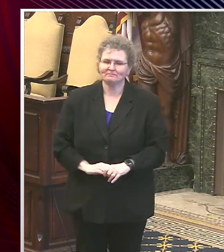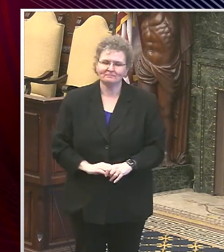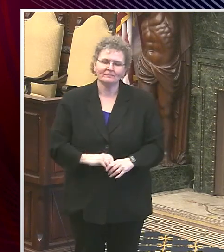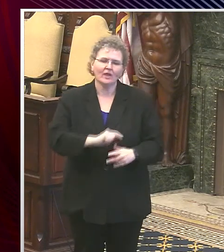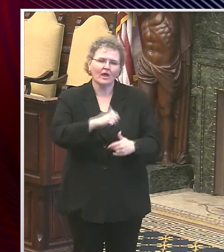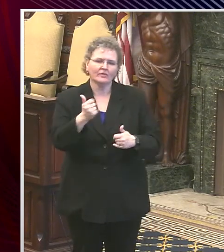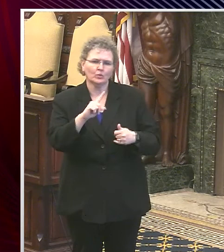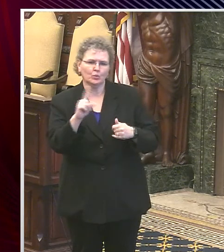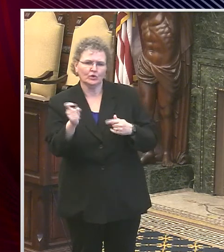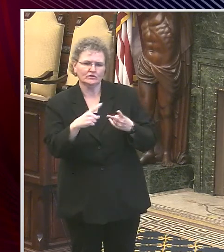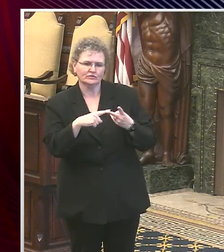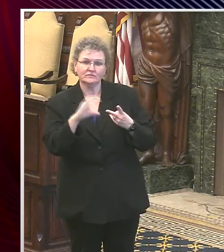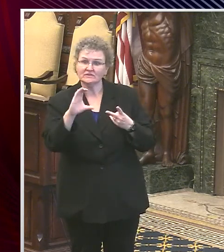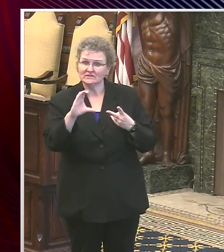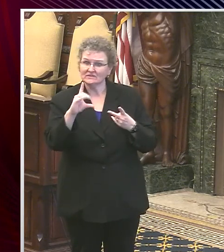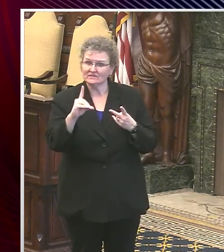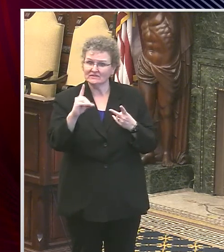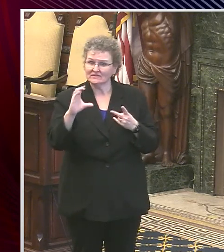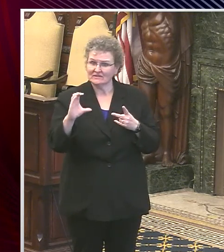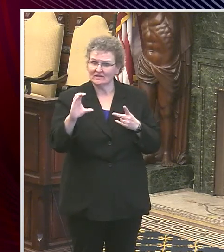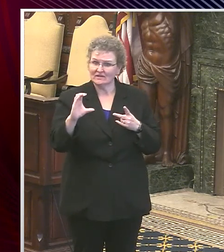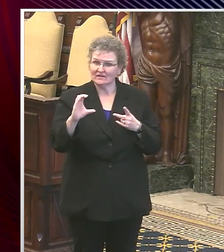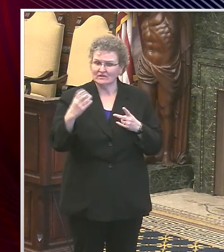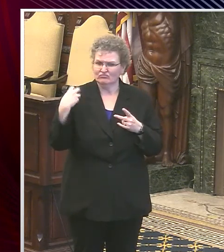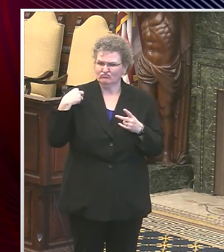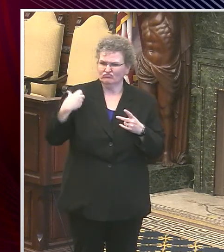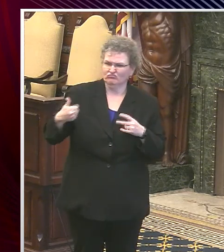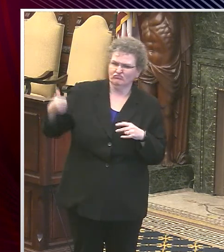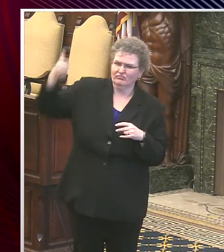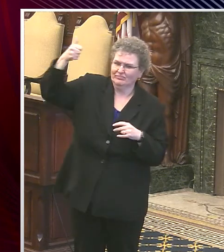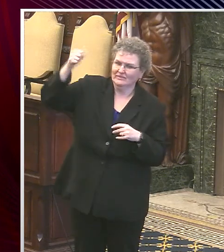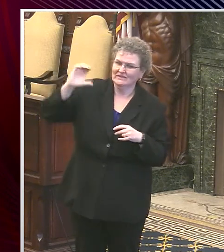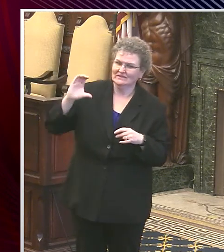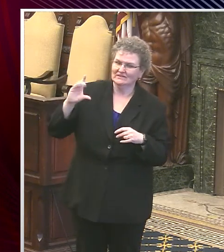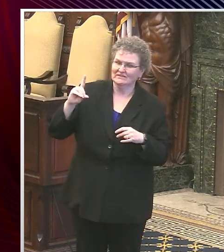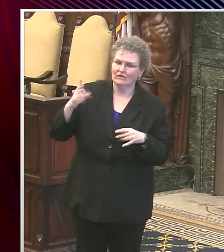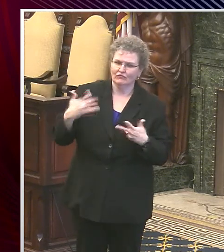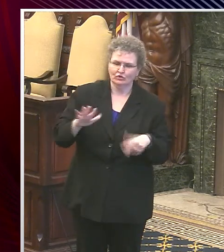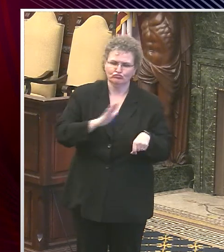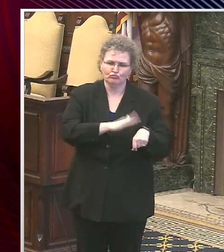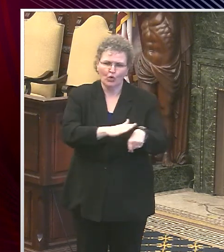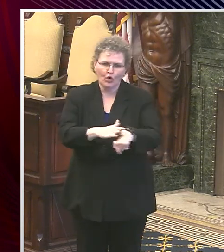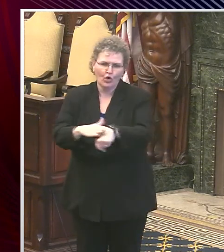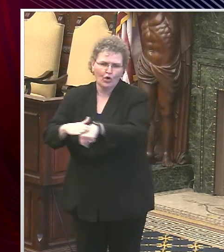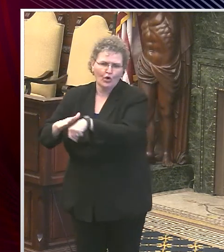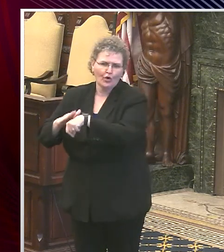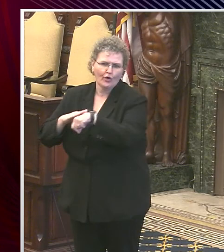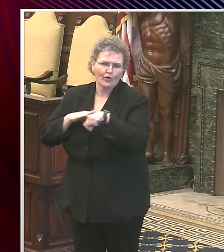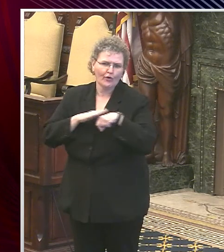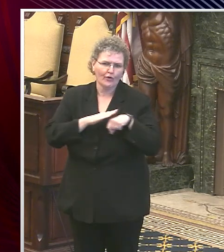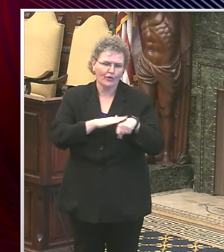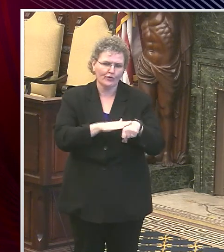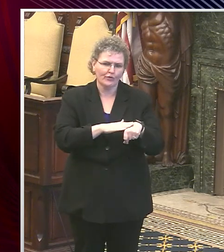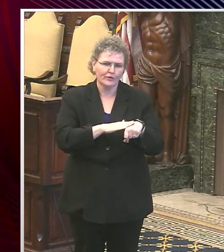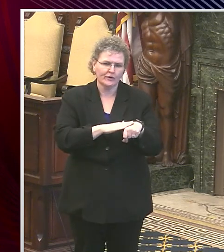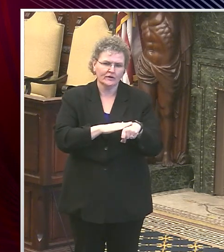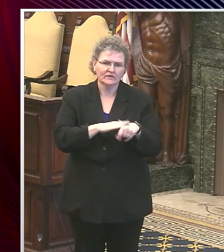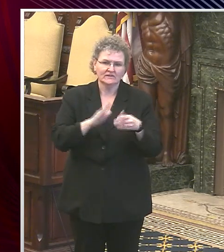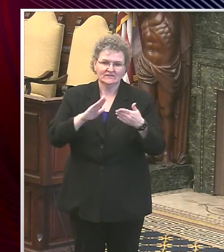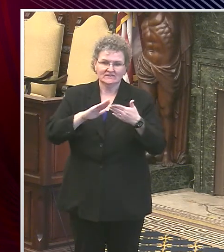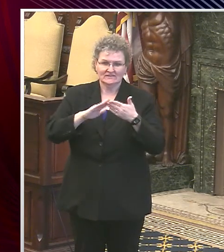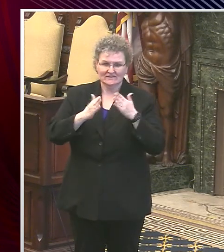The CDC has, the head of the CDC has been warning about cities,